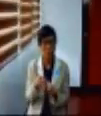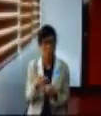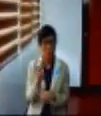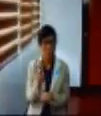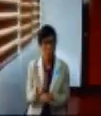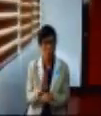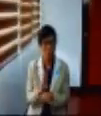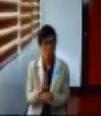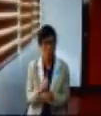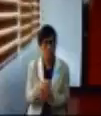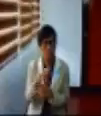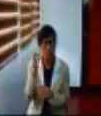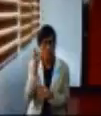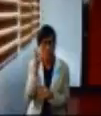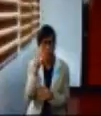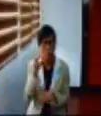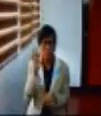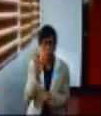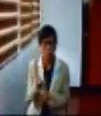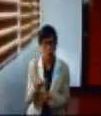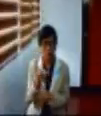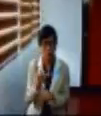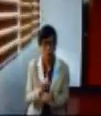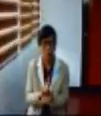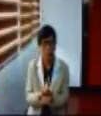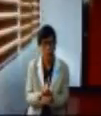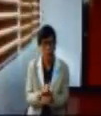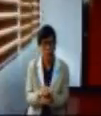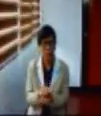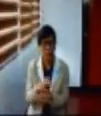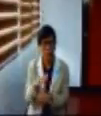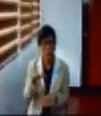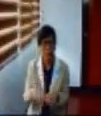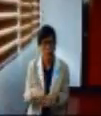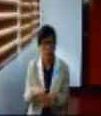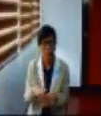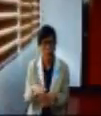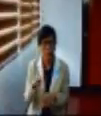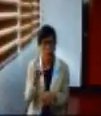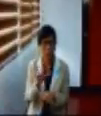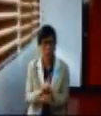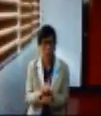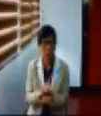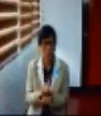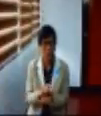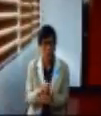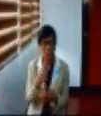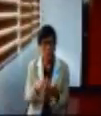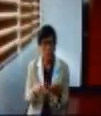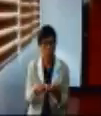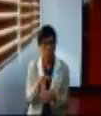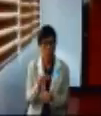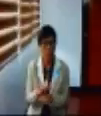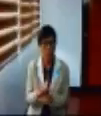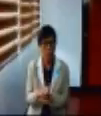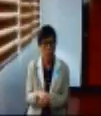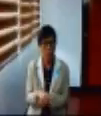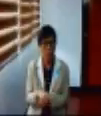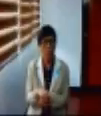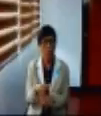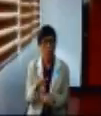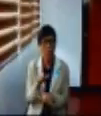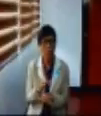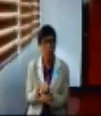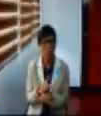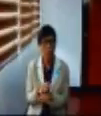labor, freedom of association, non-discrimination, and child labor. But there is a little bit of a sting in the tail, which is not so evident